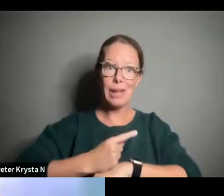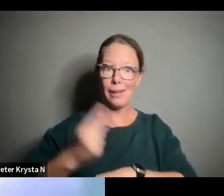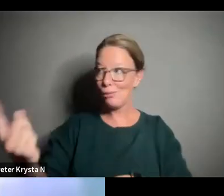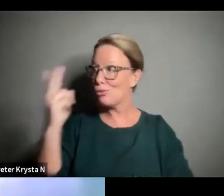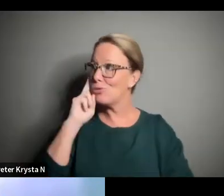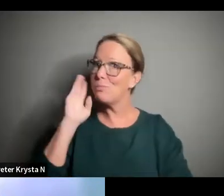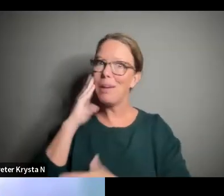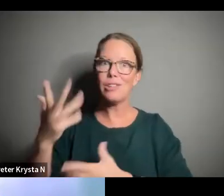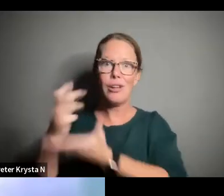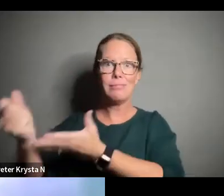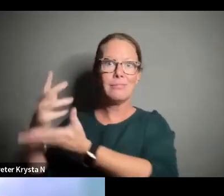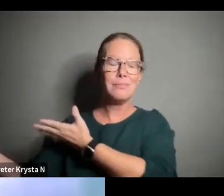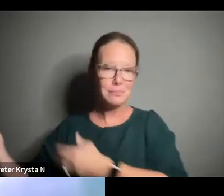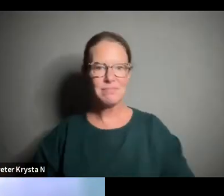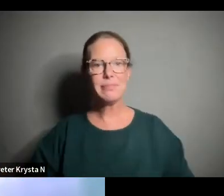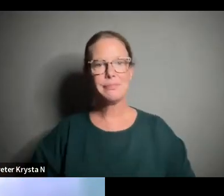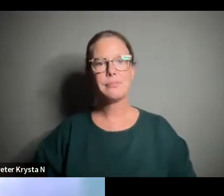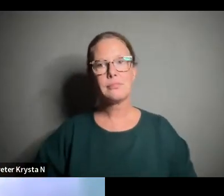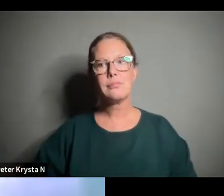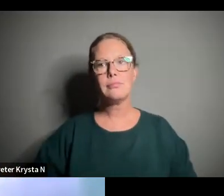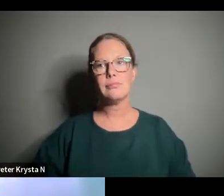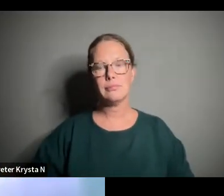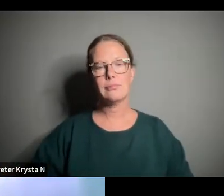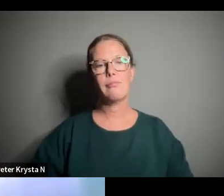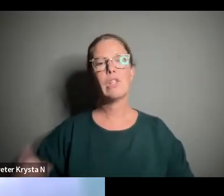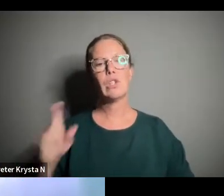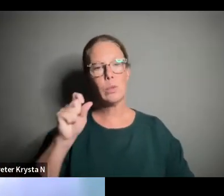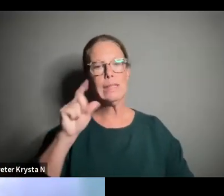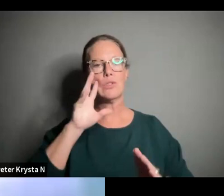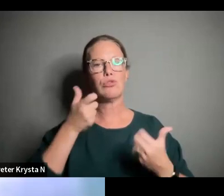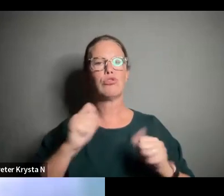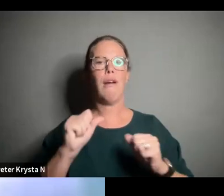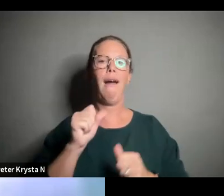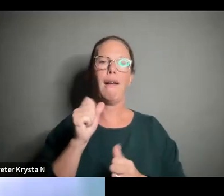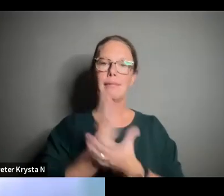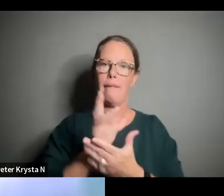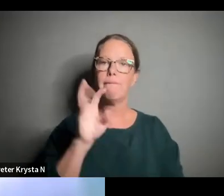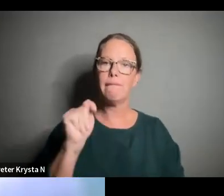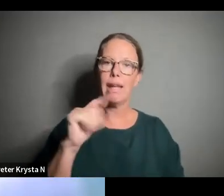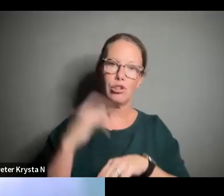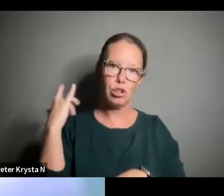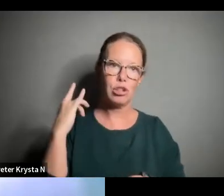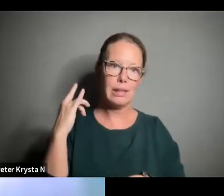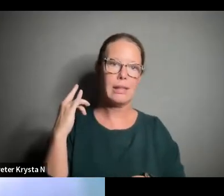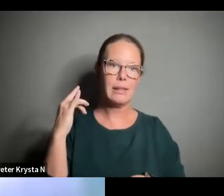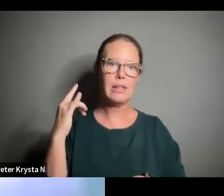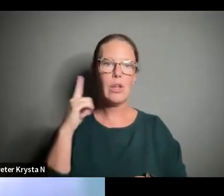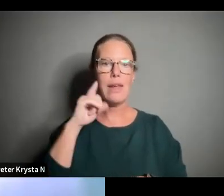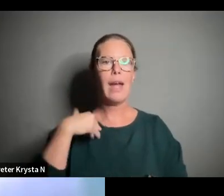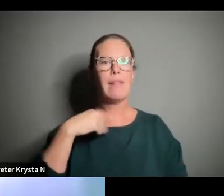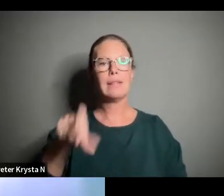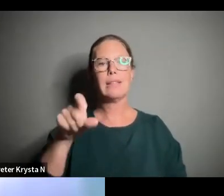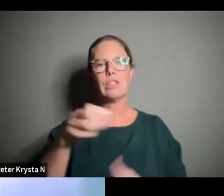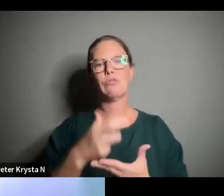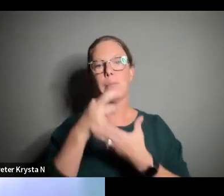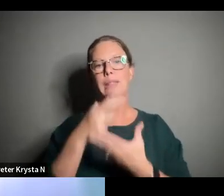up? Is that we need to work on getting more people off the ventilator early so that they can get that necessary rehabilitation in that